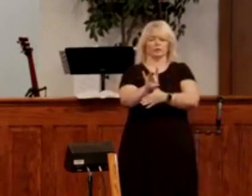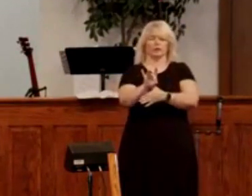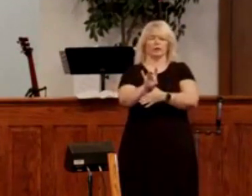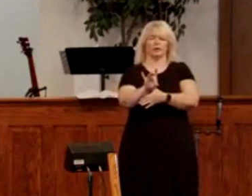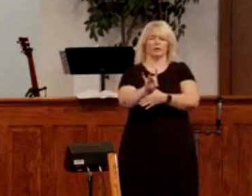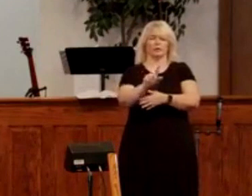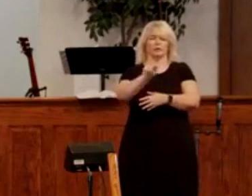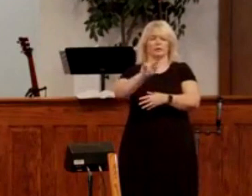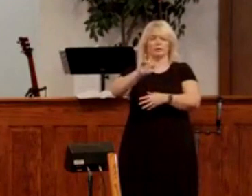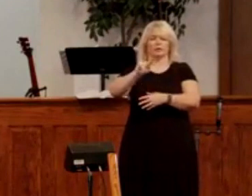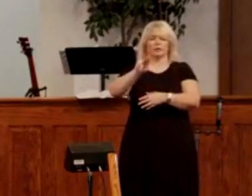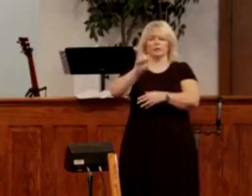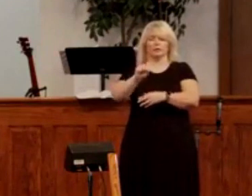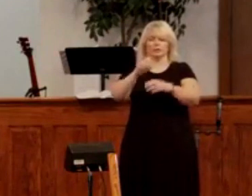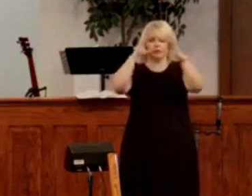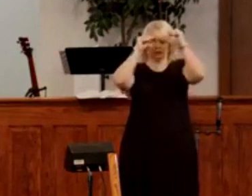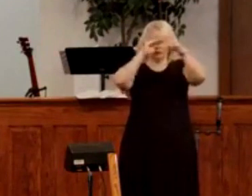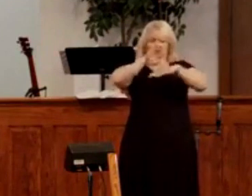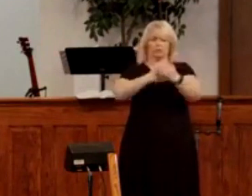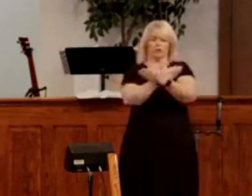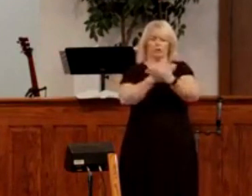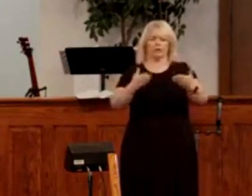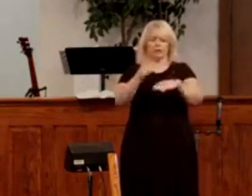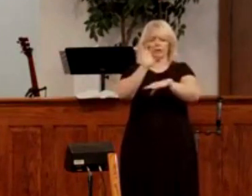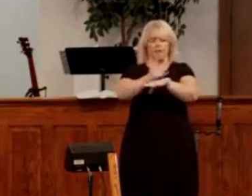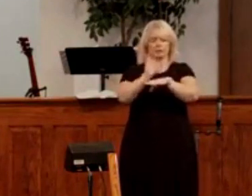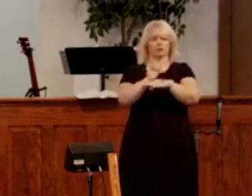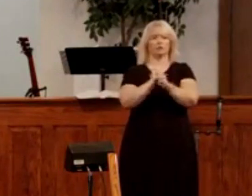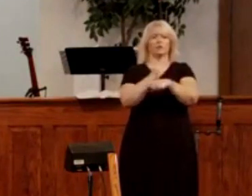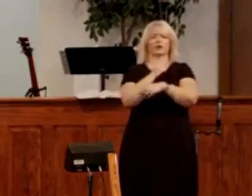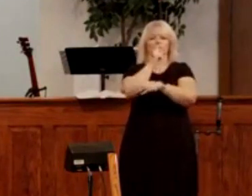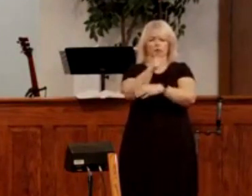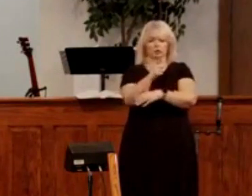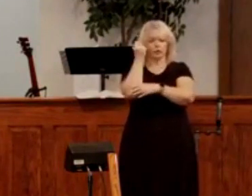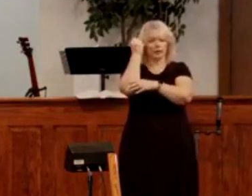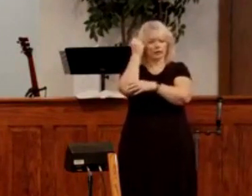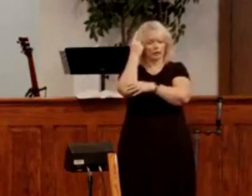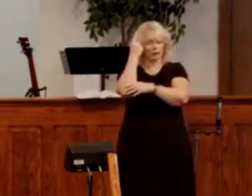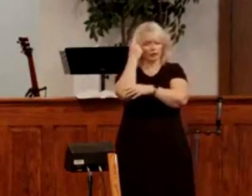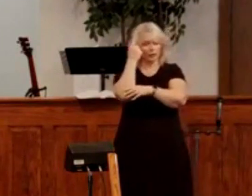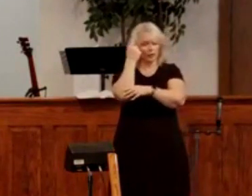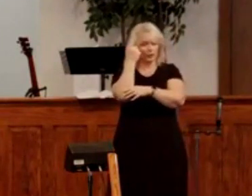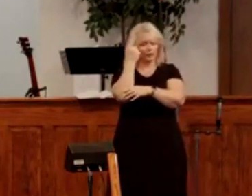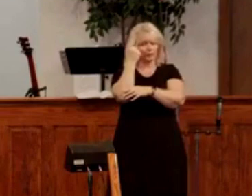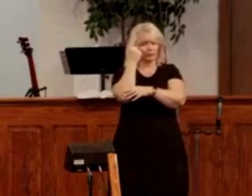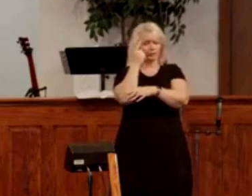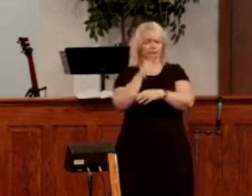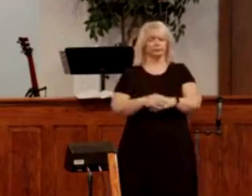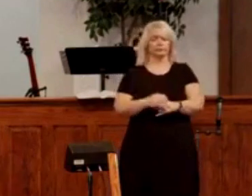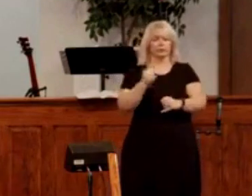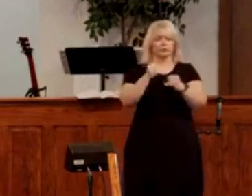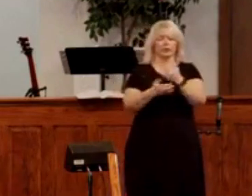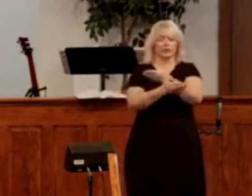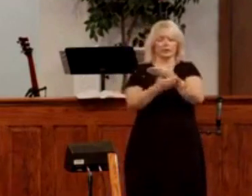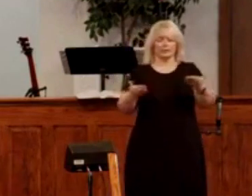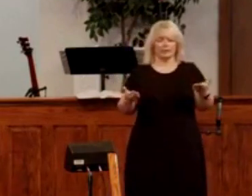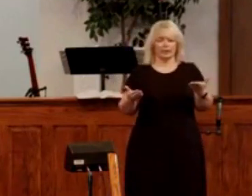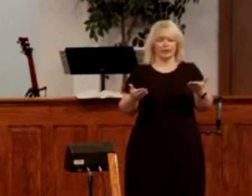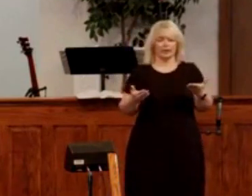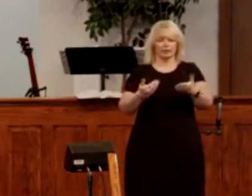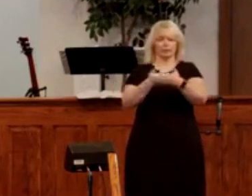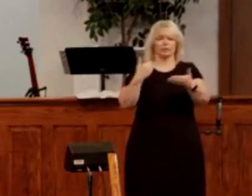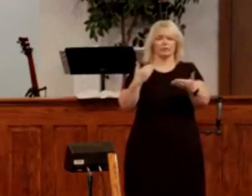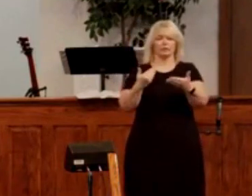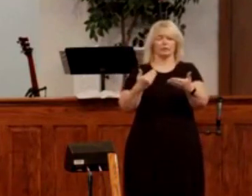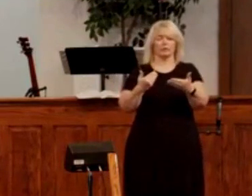got to teach all these things to the church. You got to make sure that they're getting this. And so here's your last thing that we'll do before we close. It is